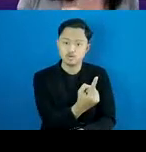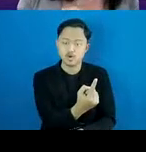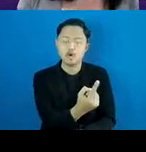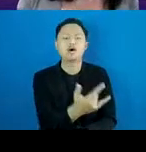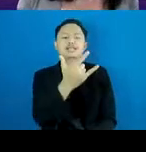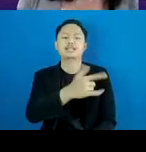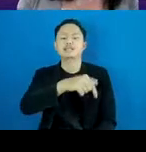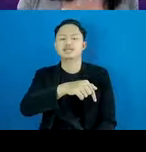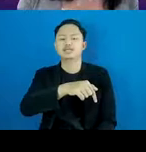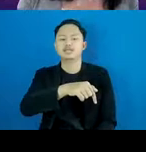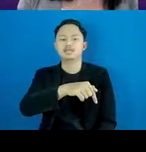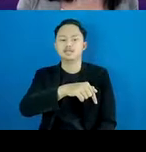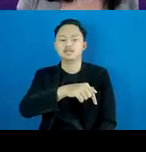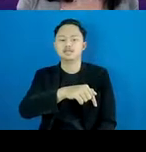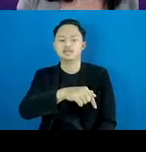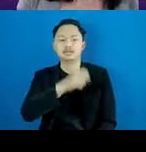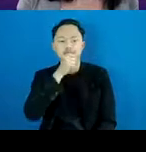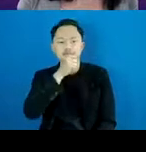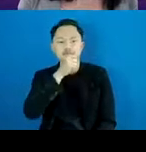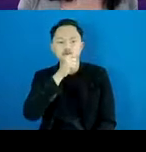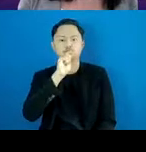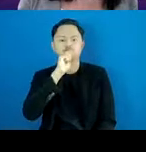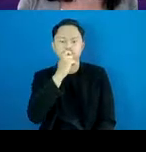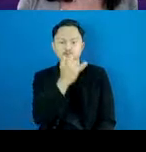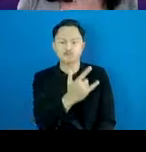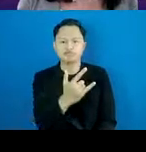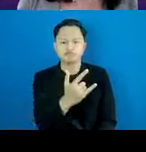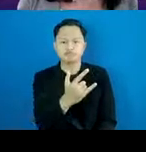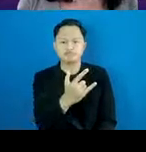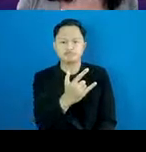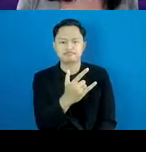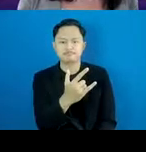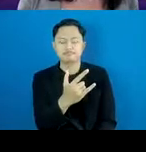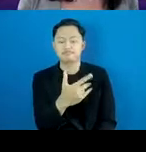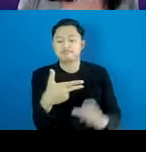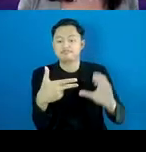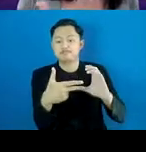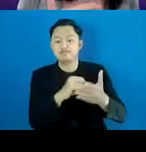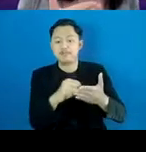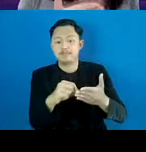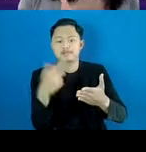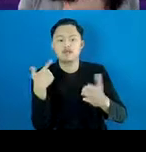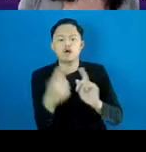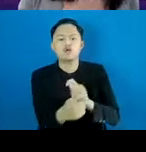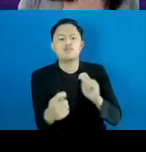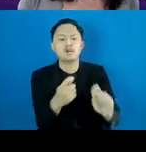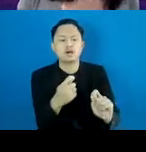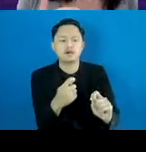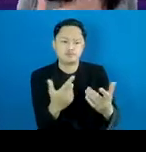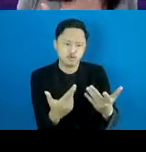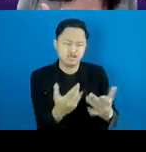and please do keep your microphone on mute, and please change your Zoom name, for example, your